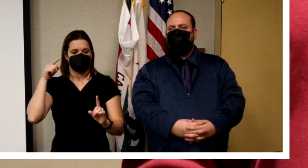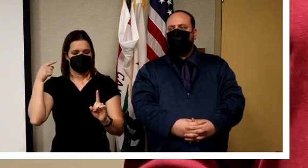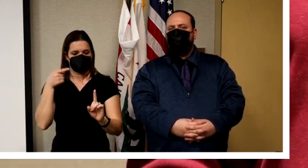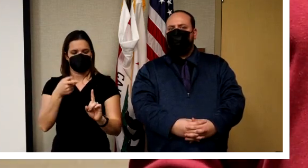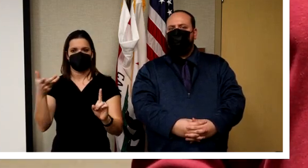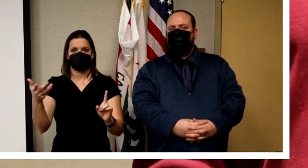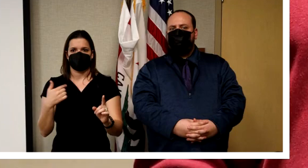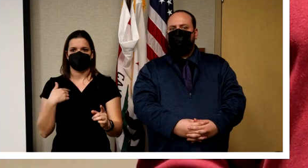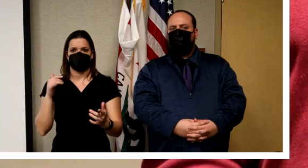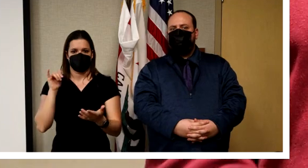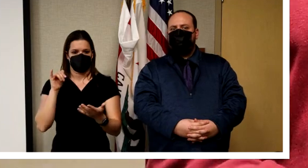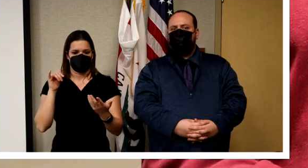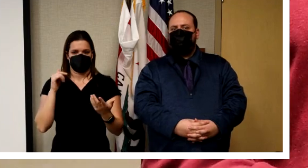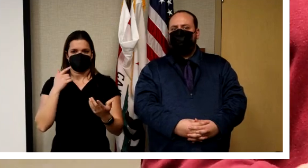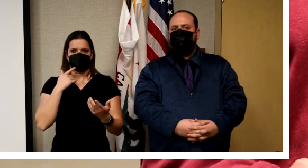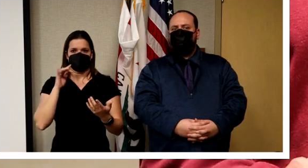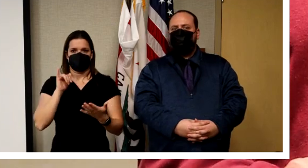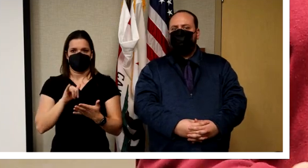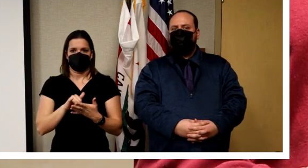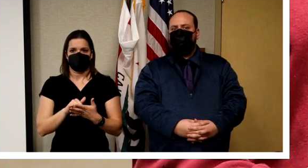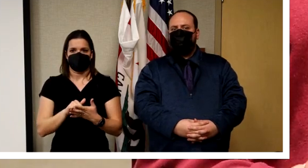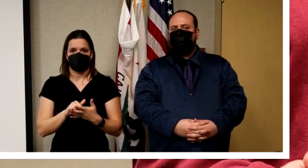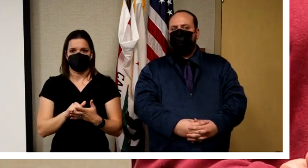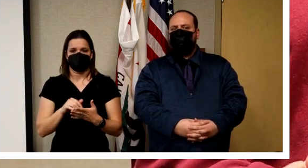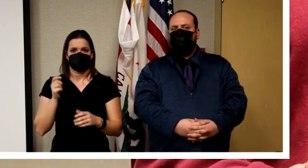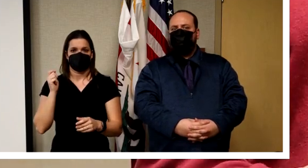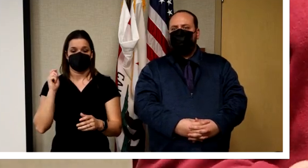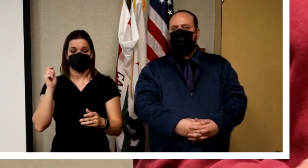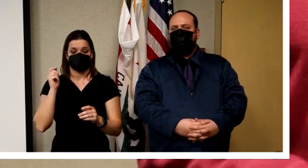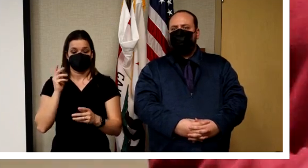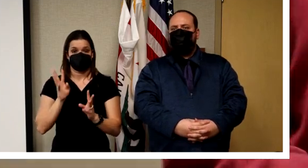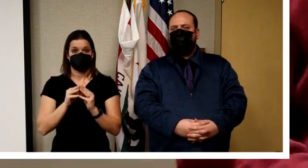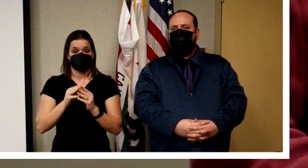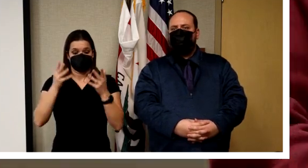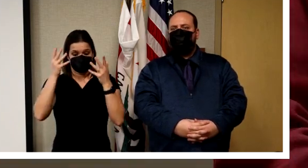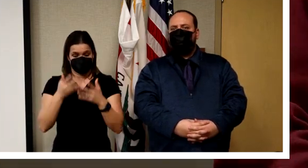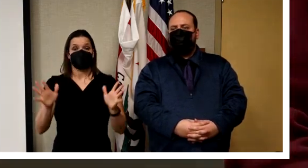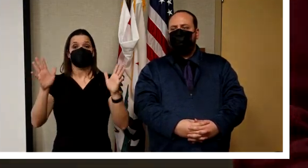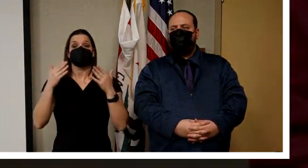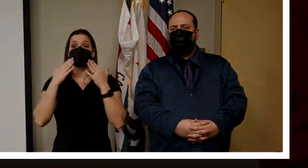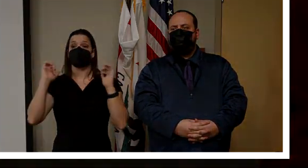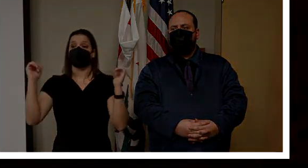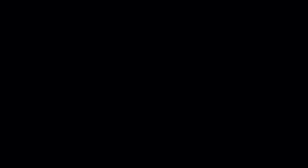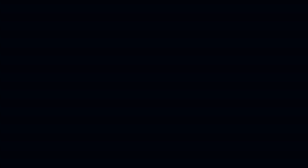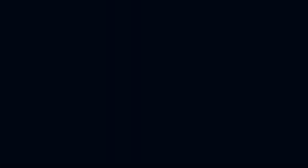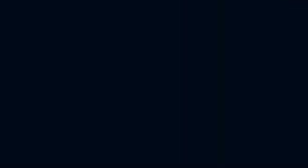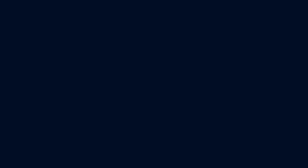going, and so with that, I would adjourn the meeting. Thank you all for coming.